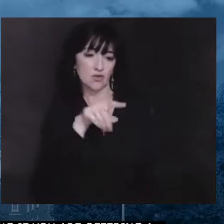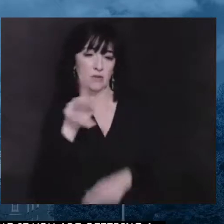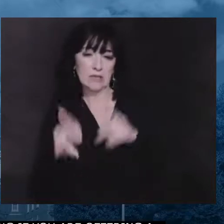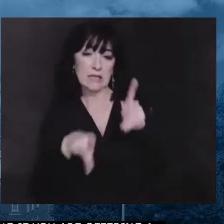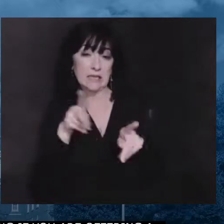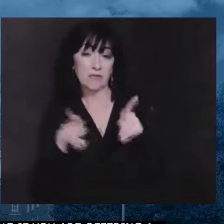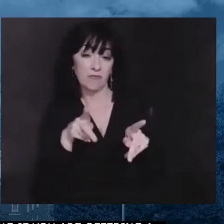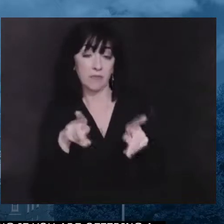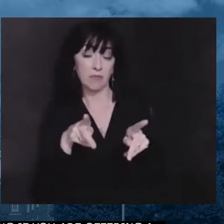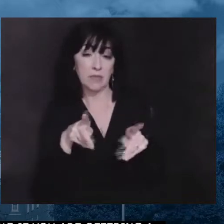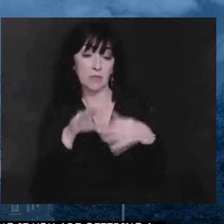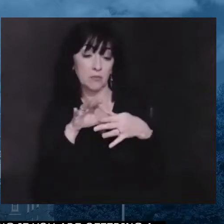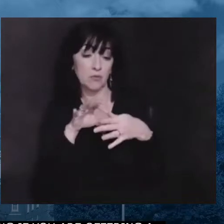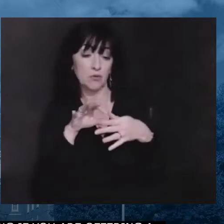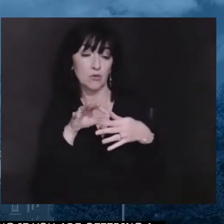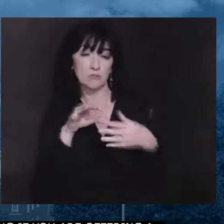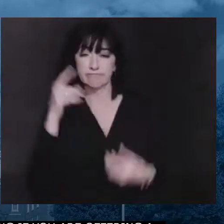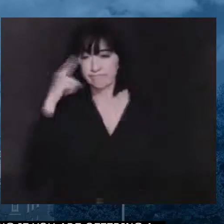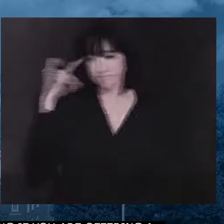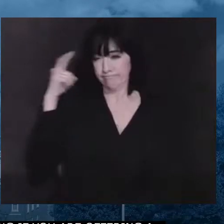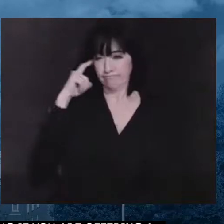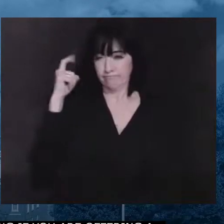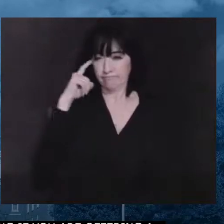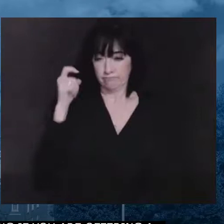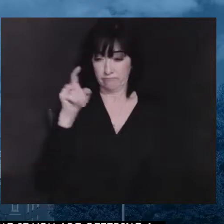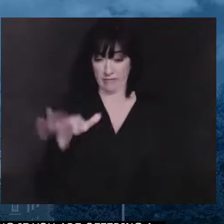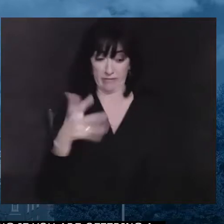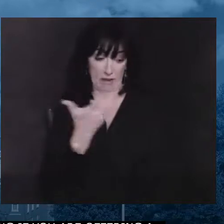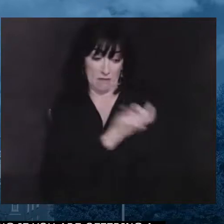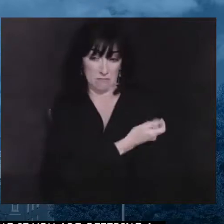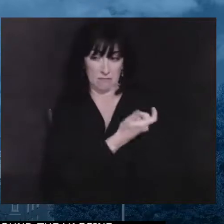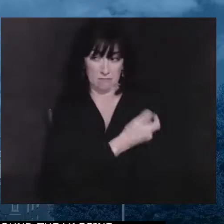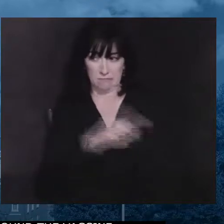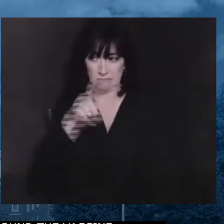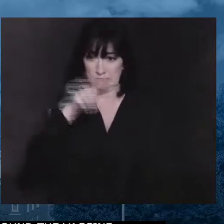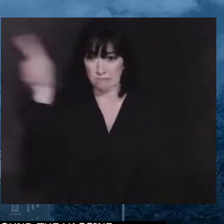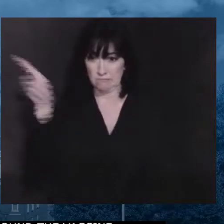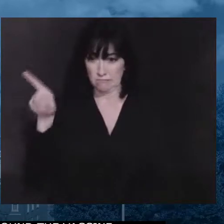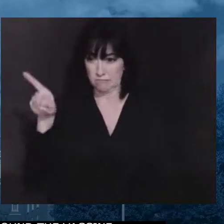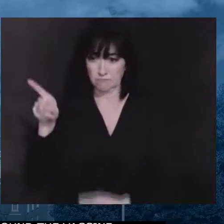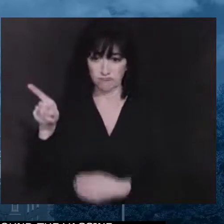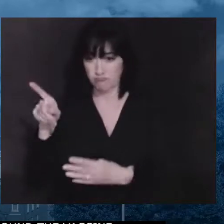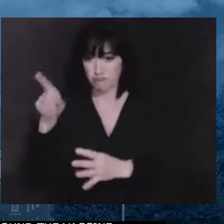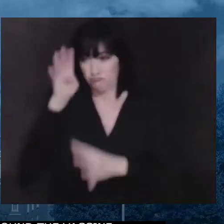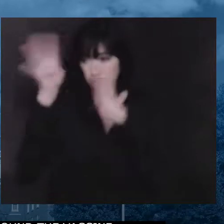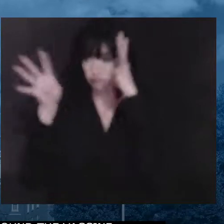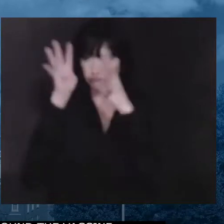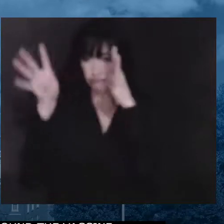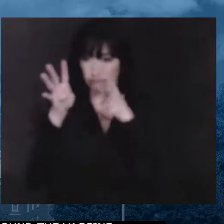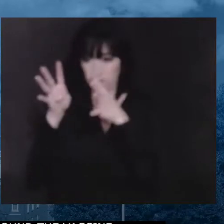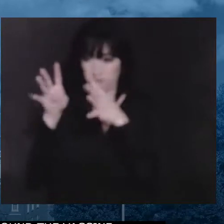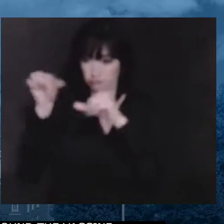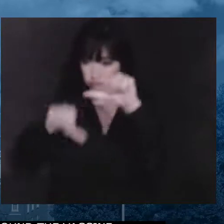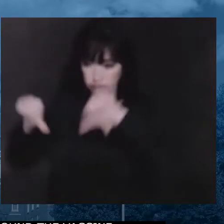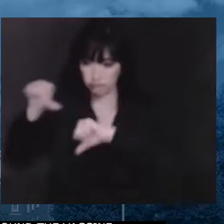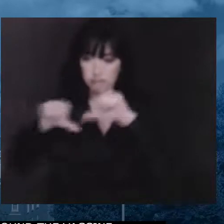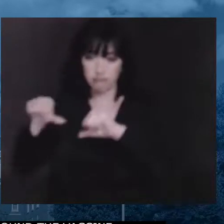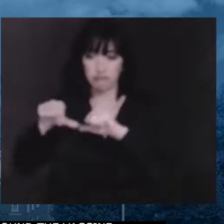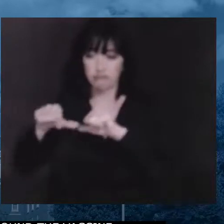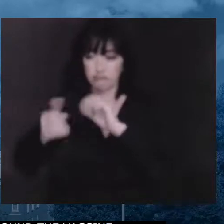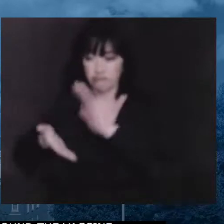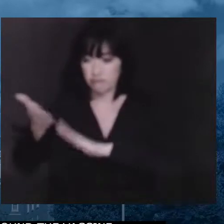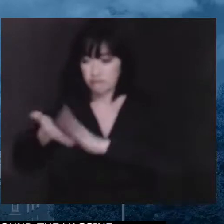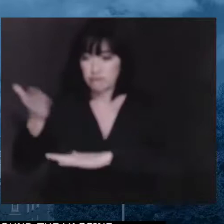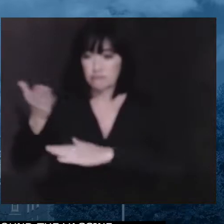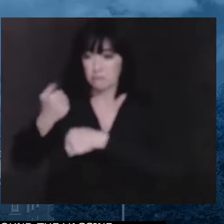about it, especially considering how quickly it was run through the process and released to the public. Well,